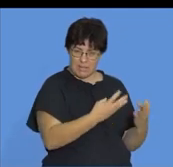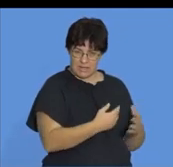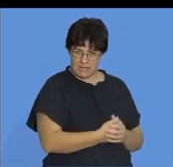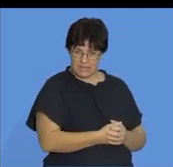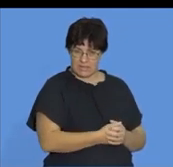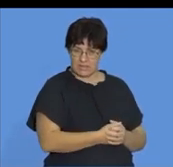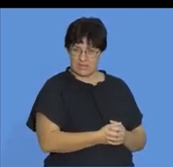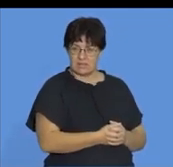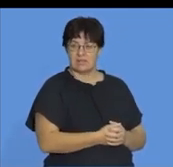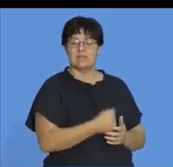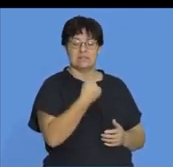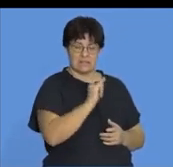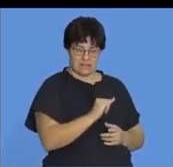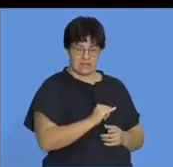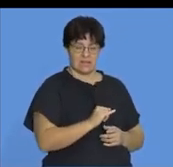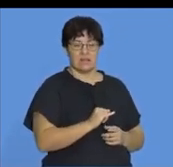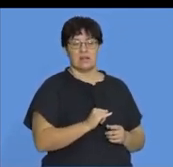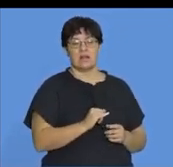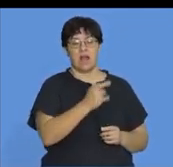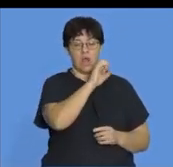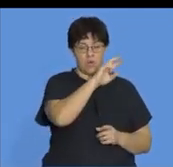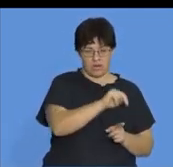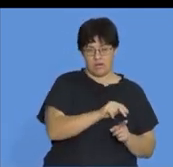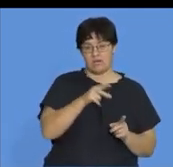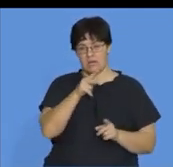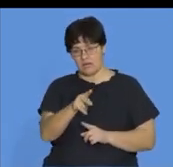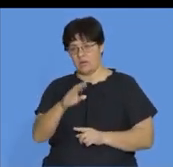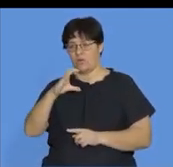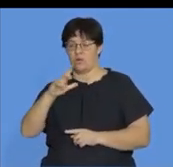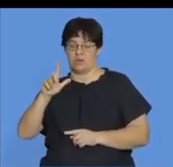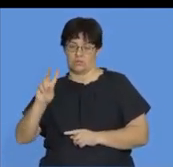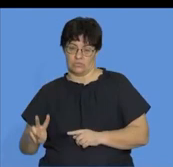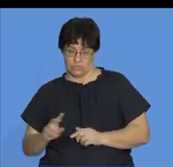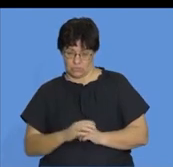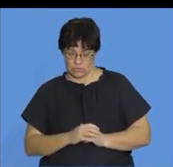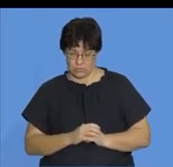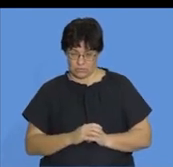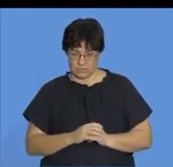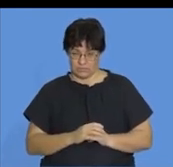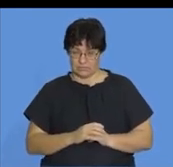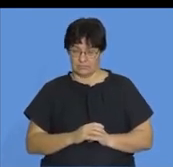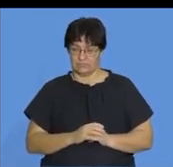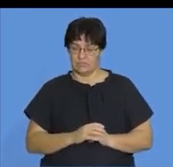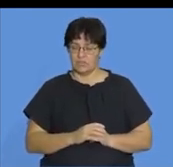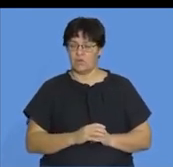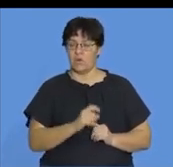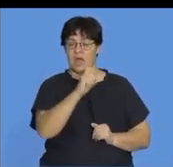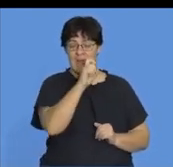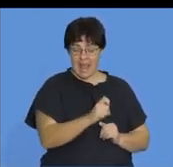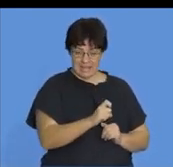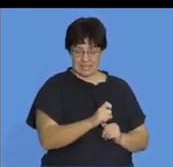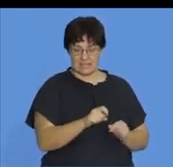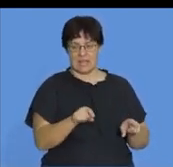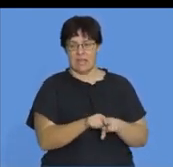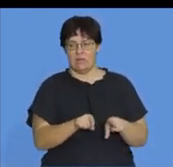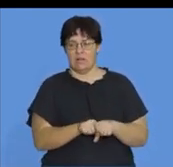right? So it's still the same ratio, iron is to chlorine, okay? Right, so by simple calculation, our X